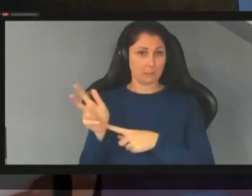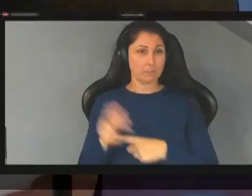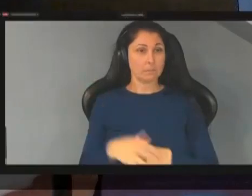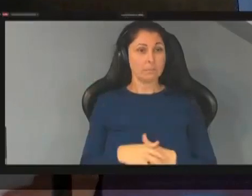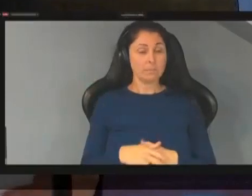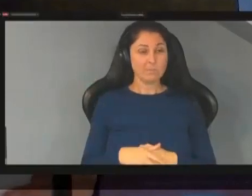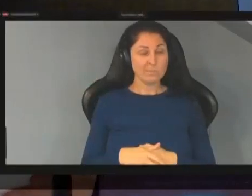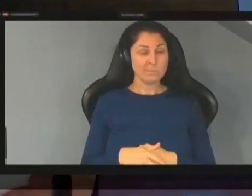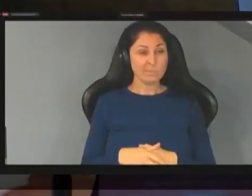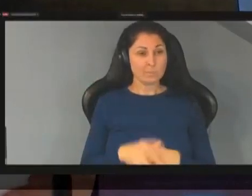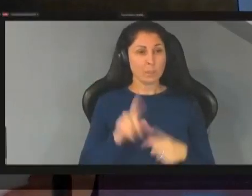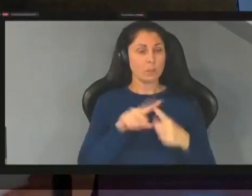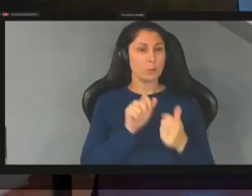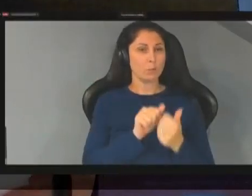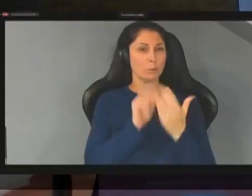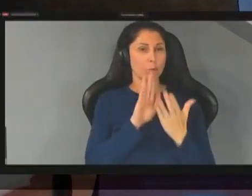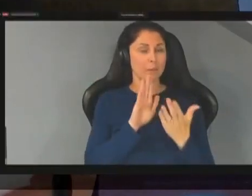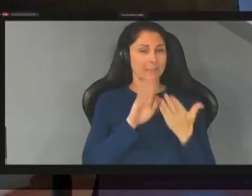to address City Council.